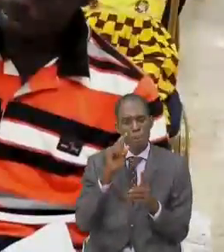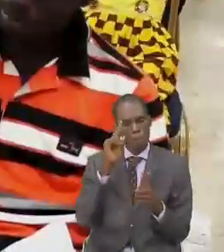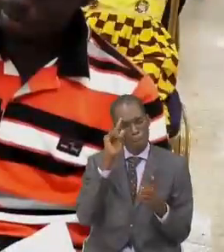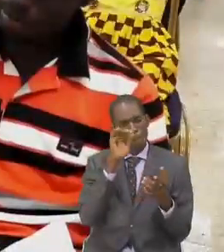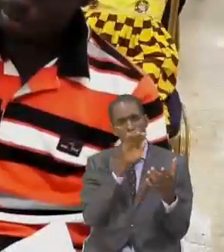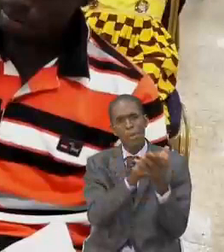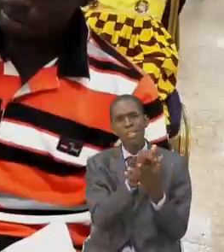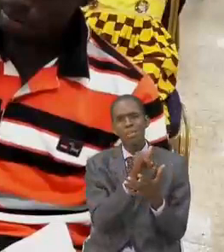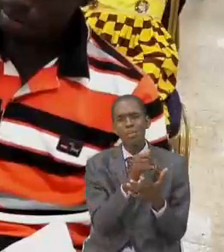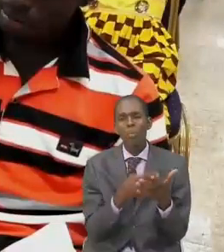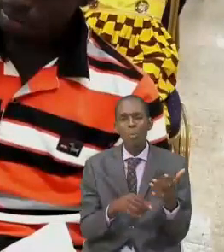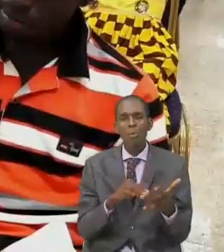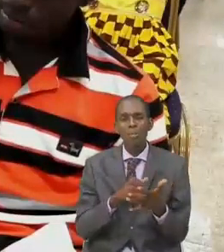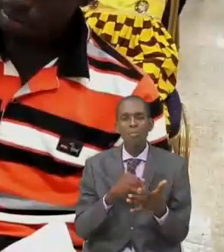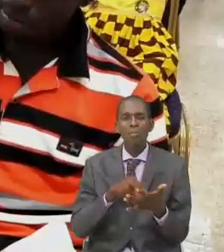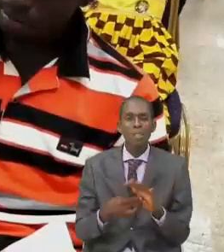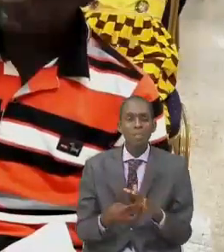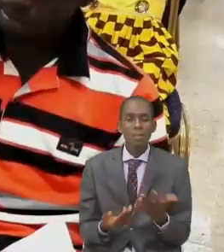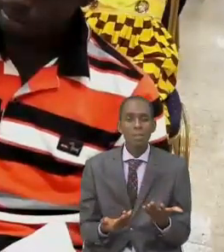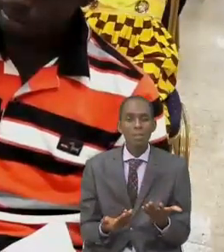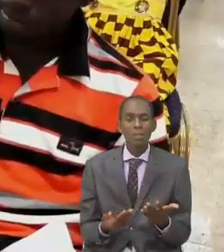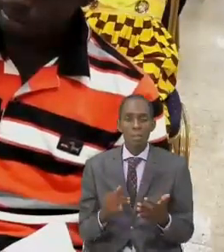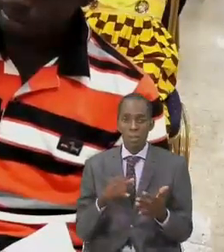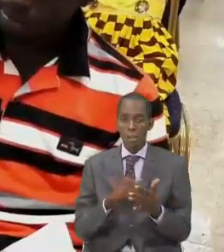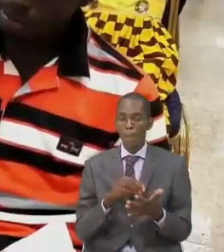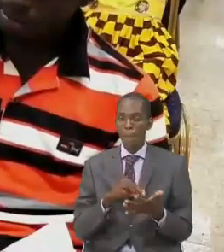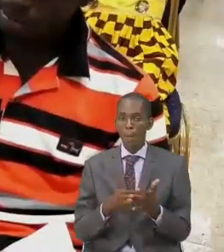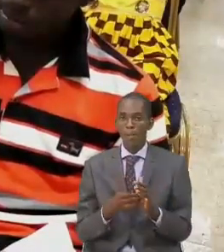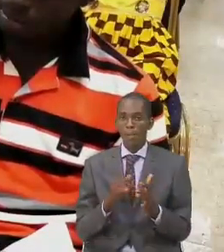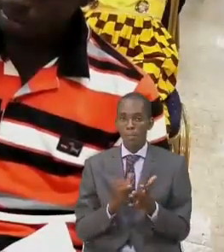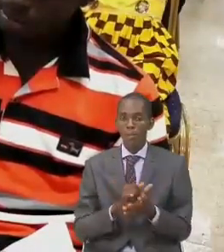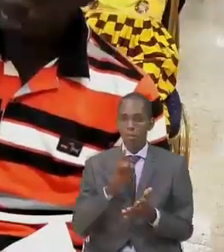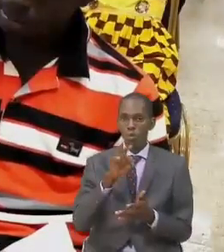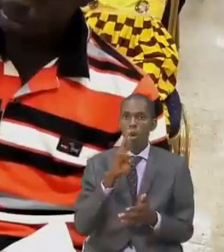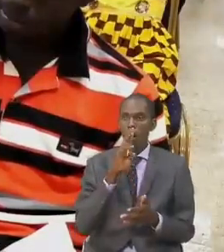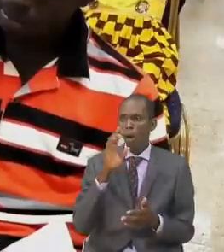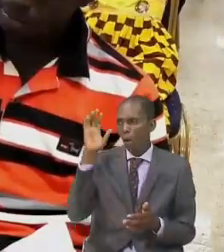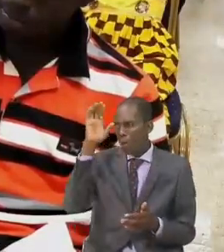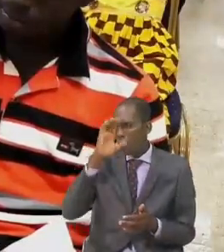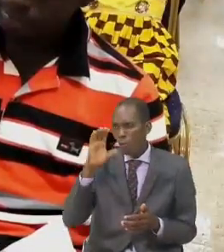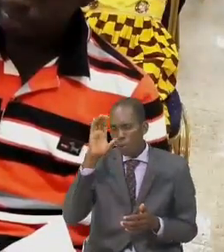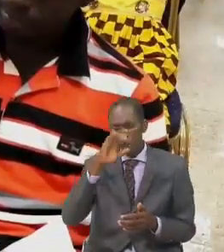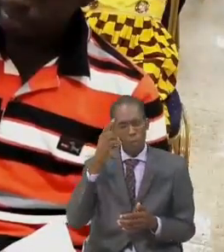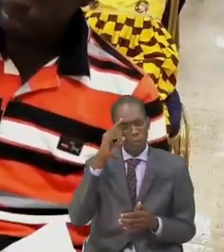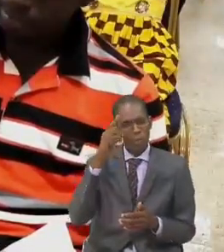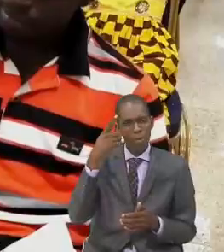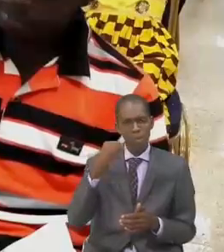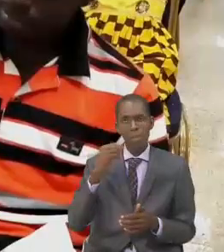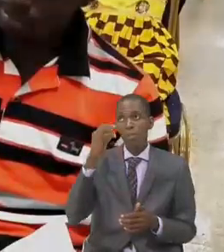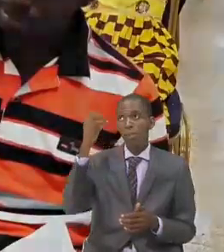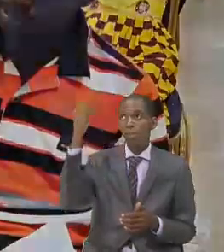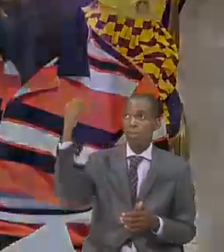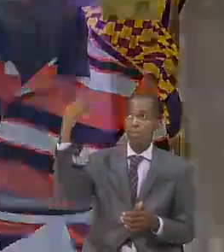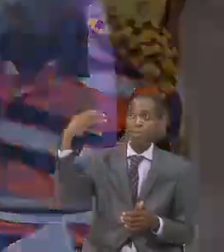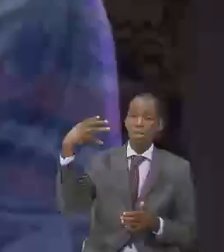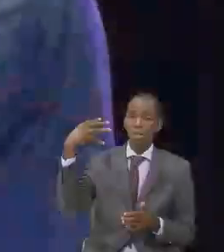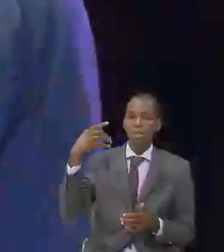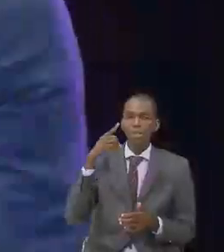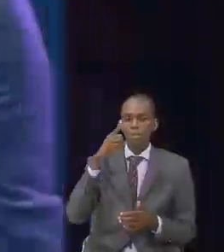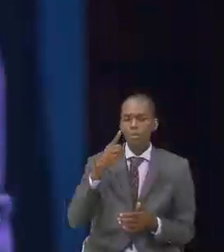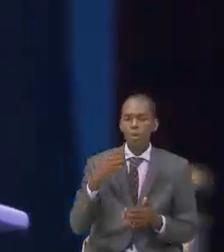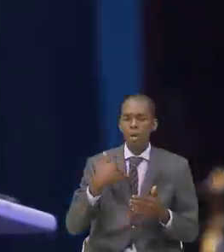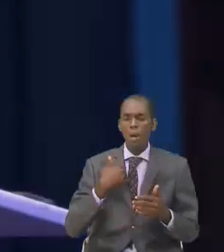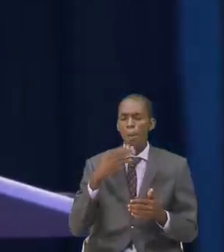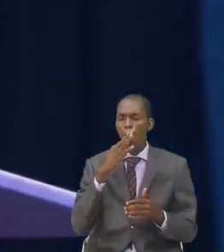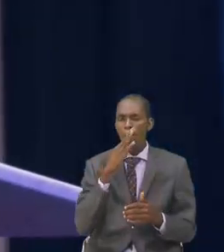not understand believe. What does that mean? What it means is this: you're looking for the light,